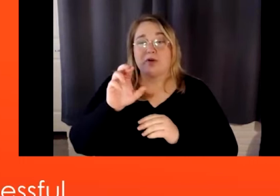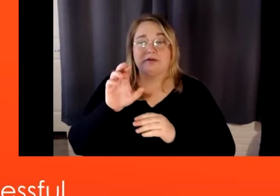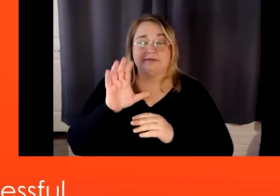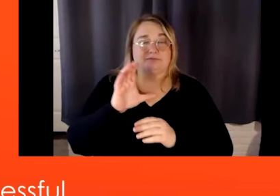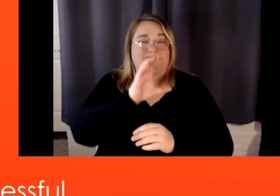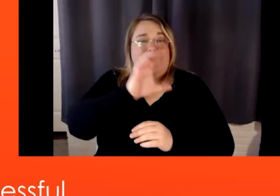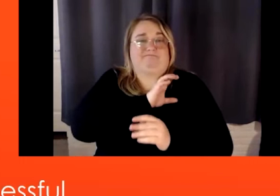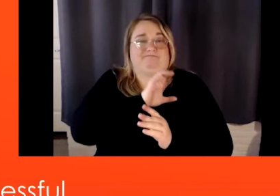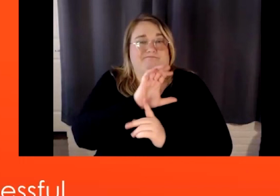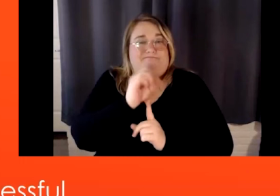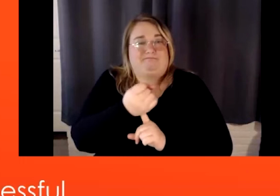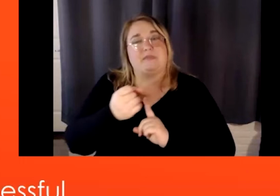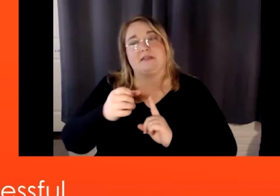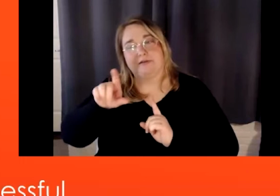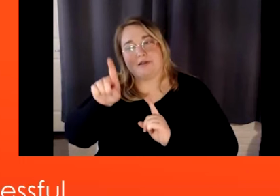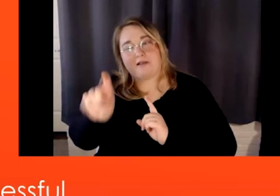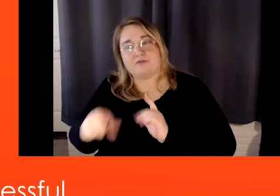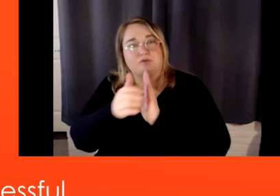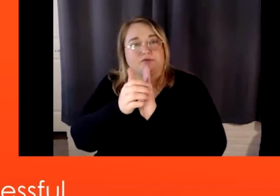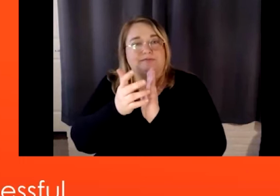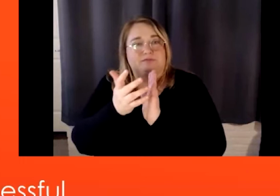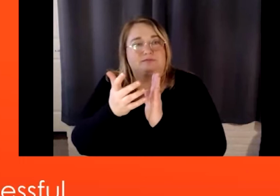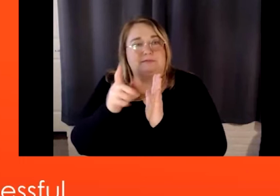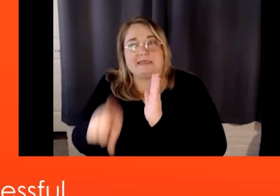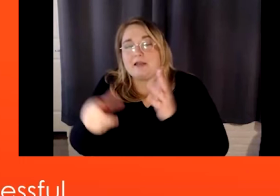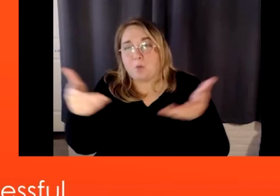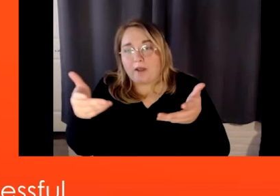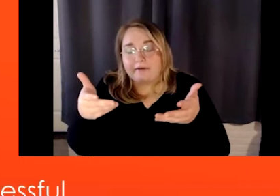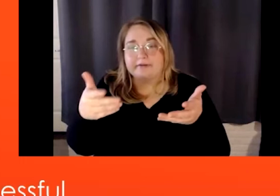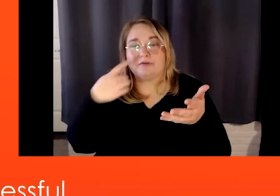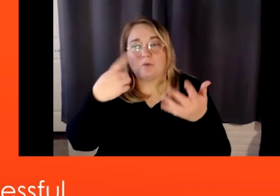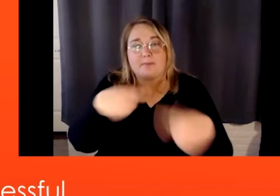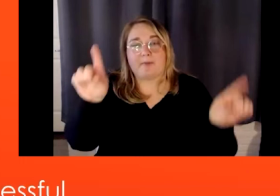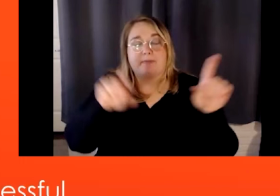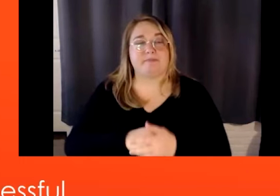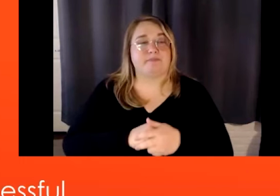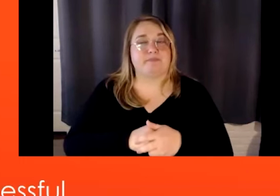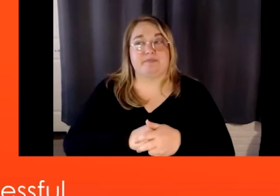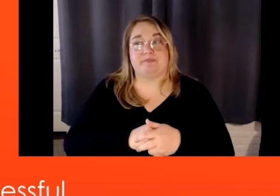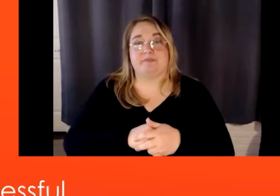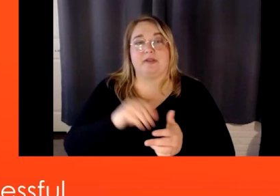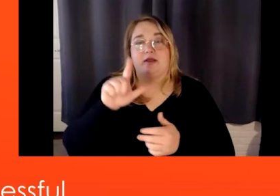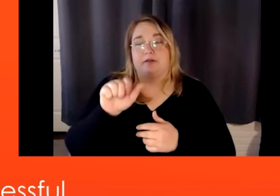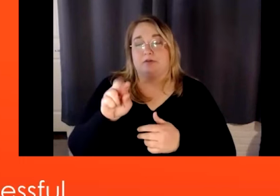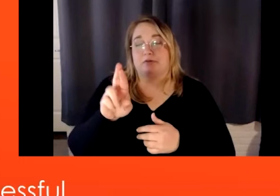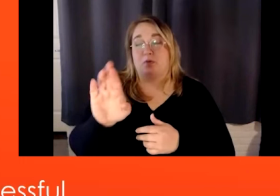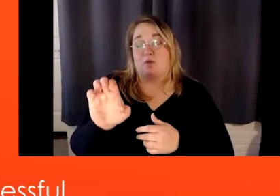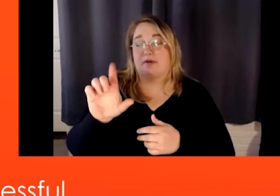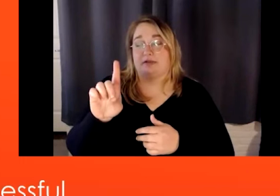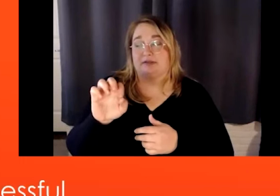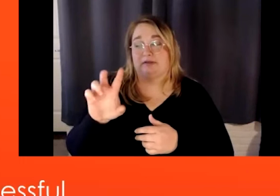that description, I think the most important part of that is